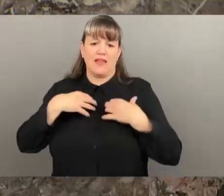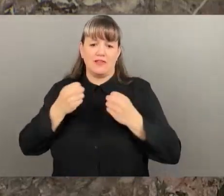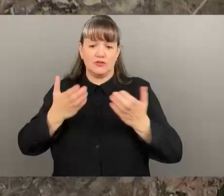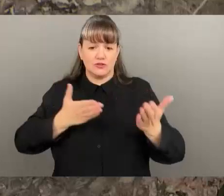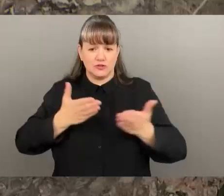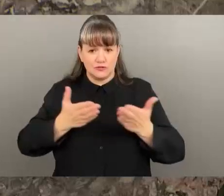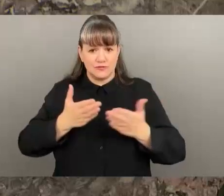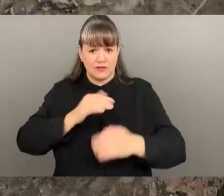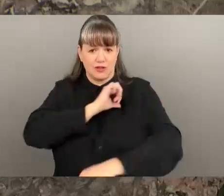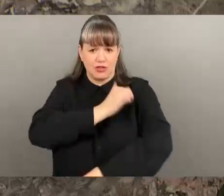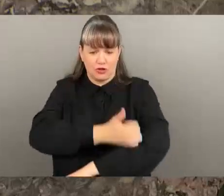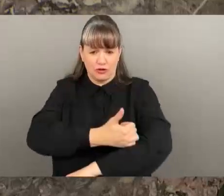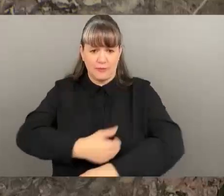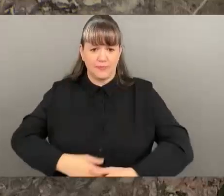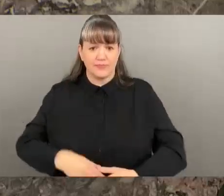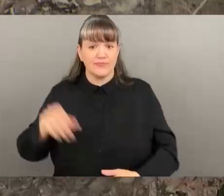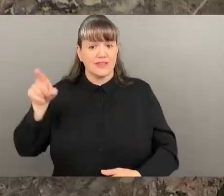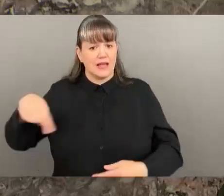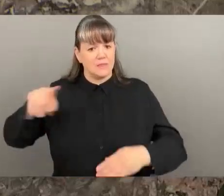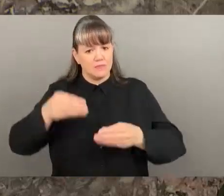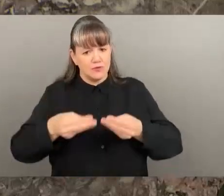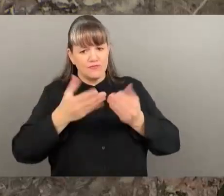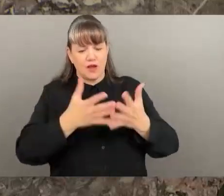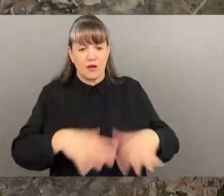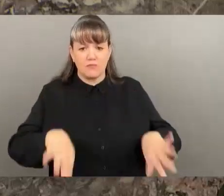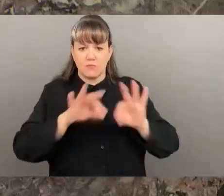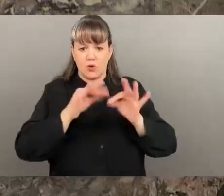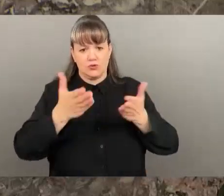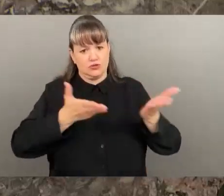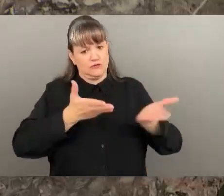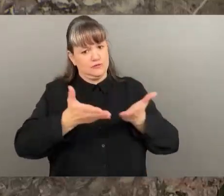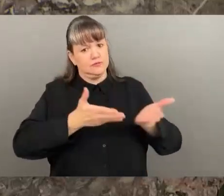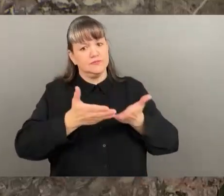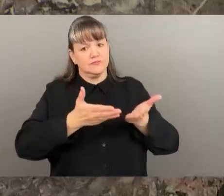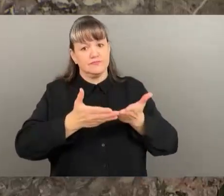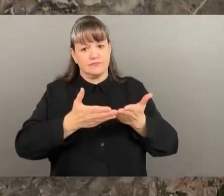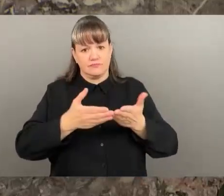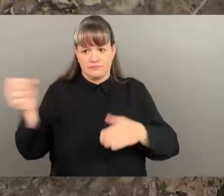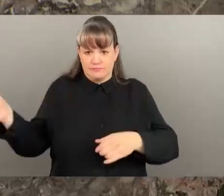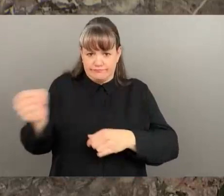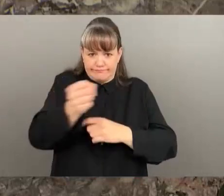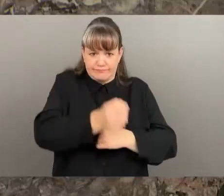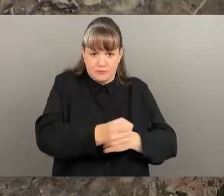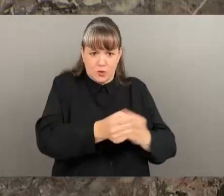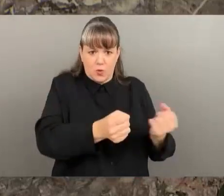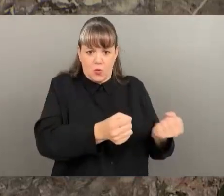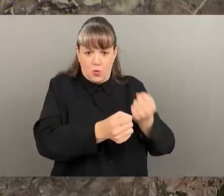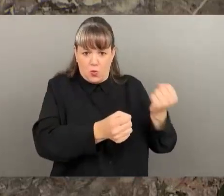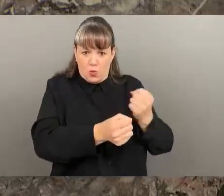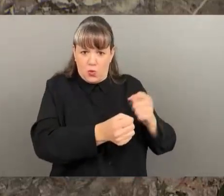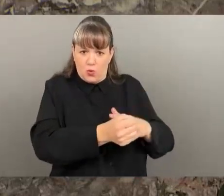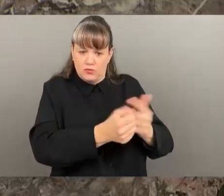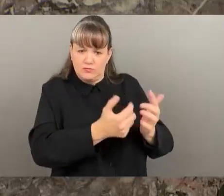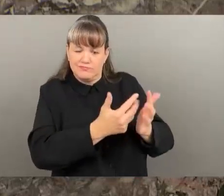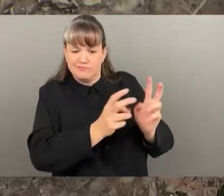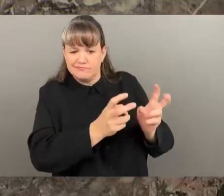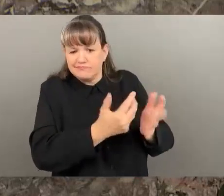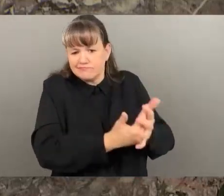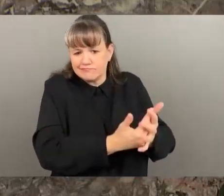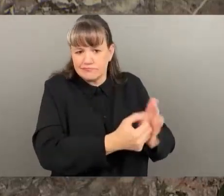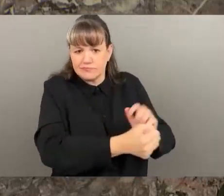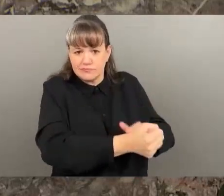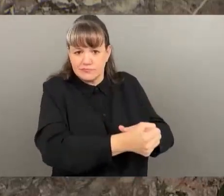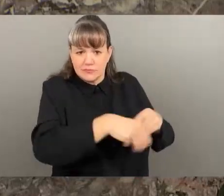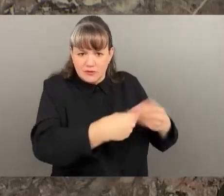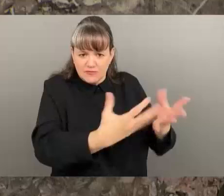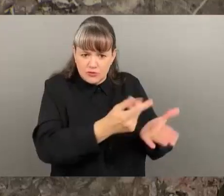to hold and be able to treat those people who are undergoing often severe mental illness